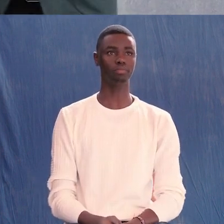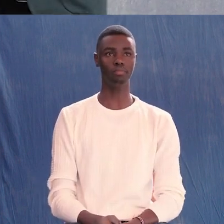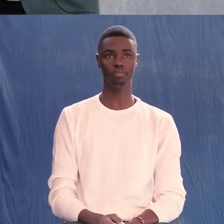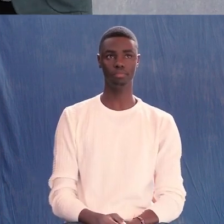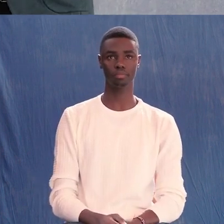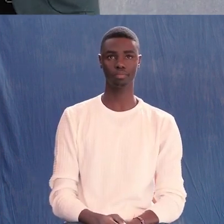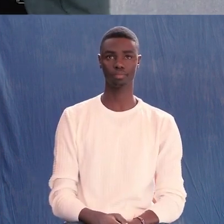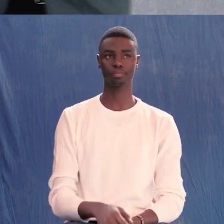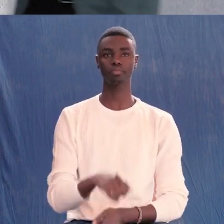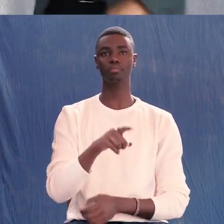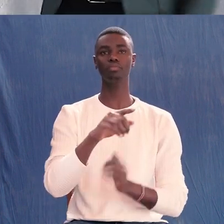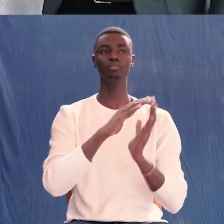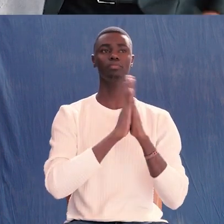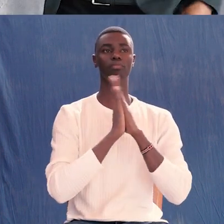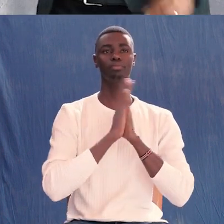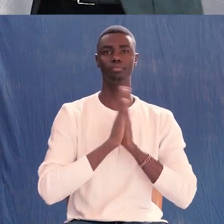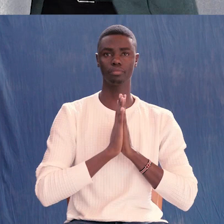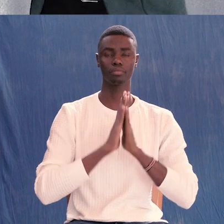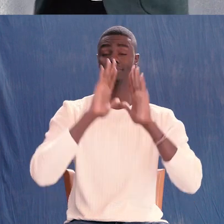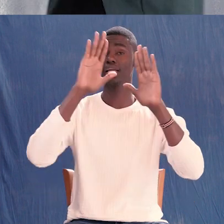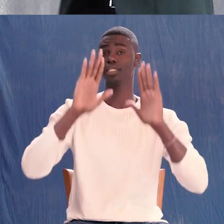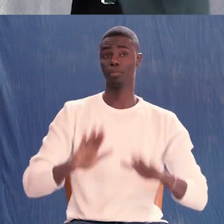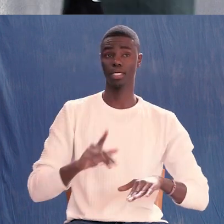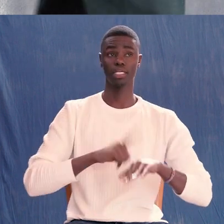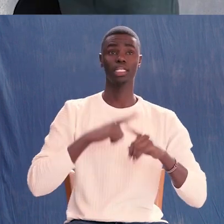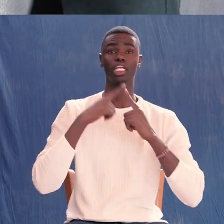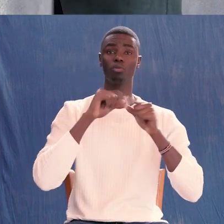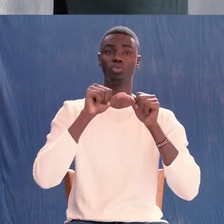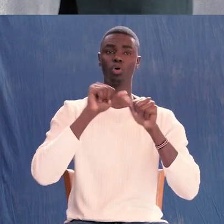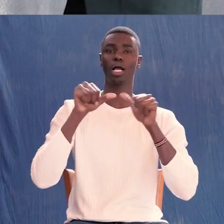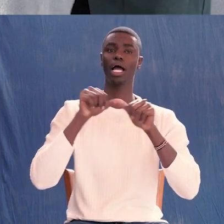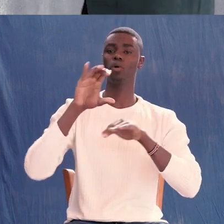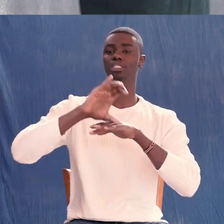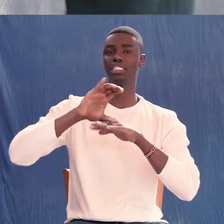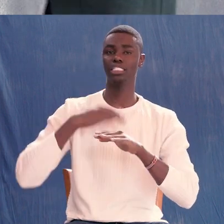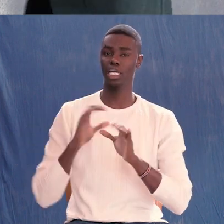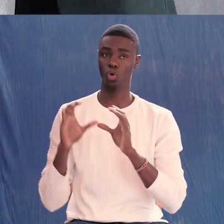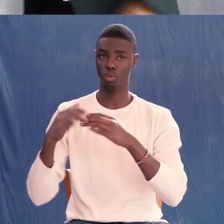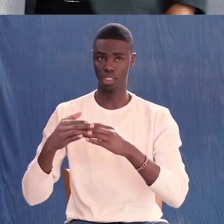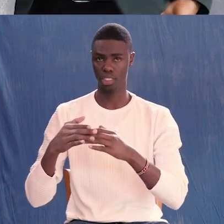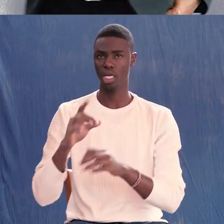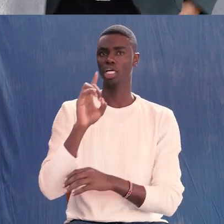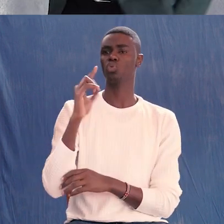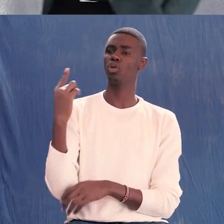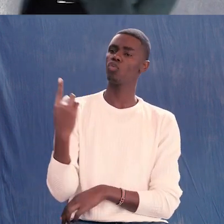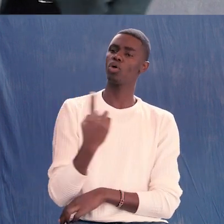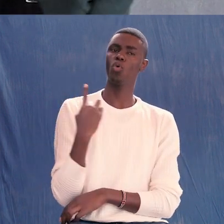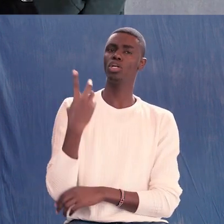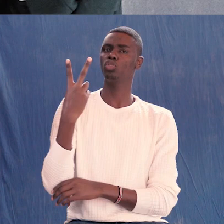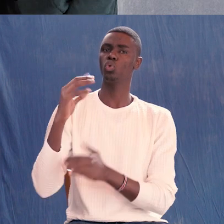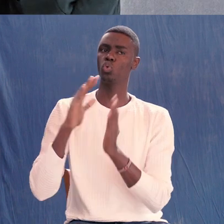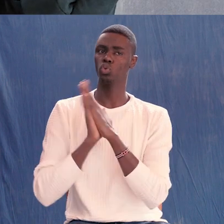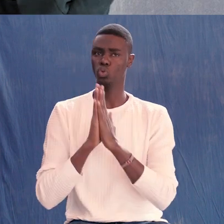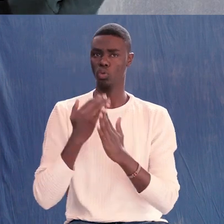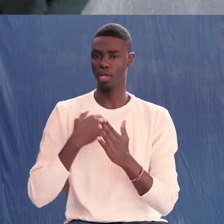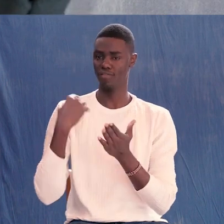Now, this passage is quite important when we talk about church and talk about community because it's one of only two passages we have